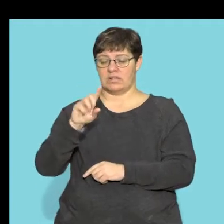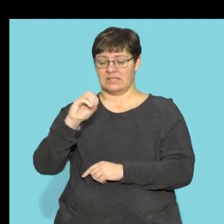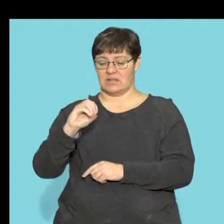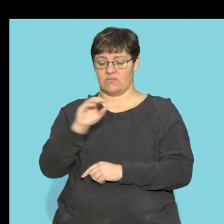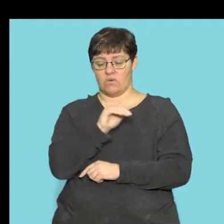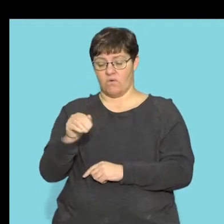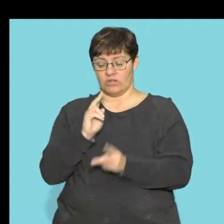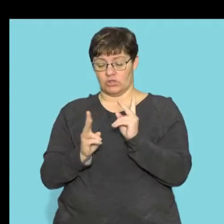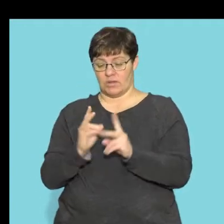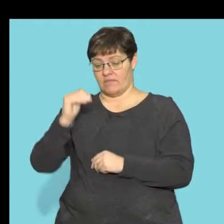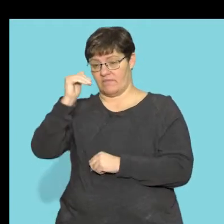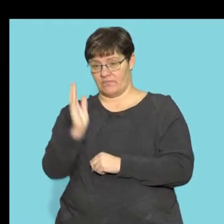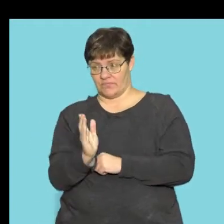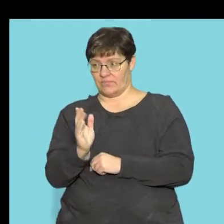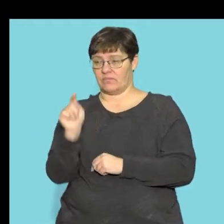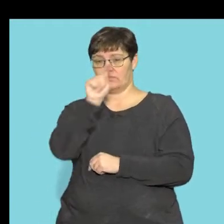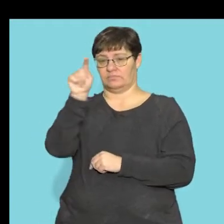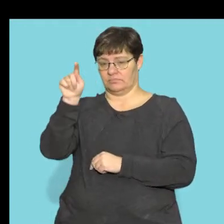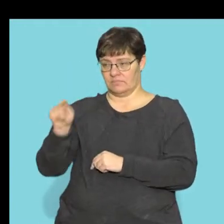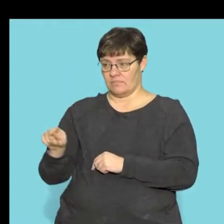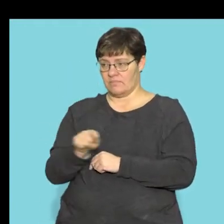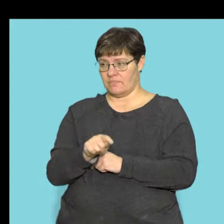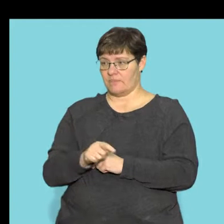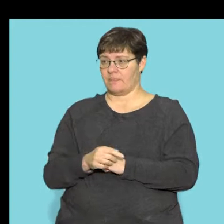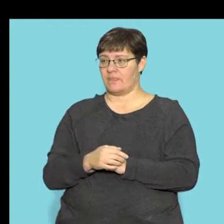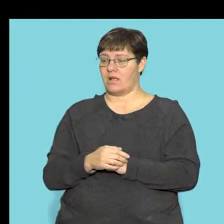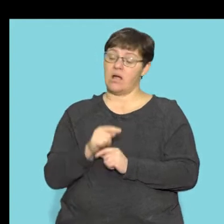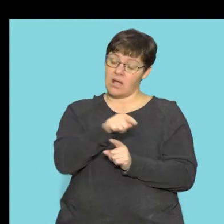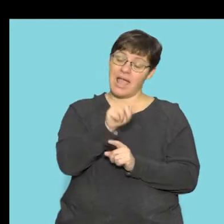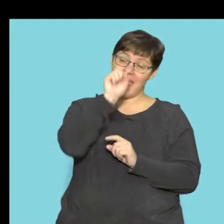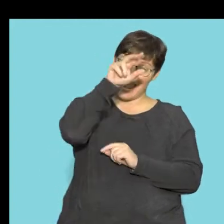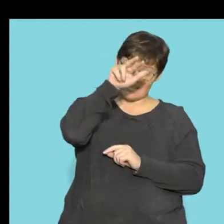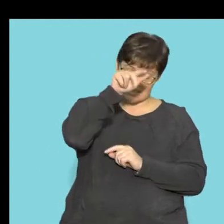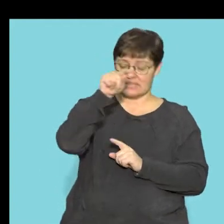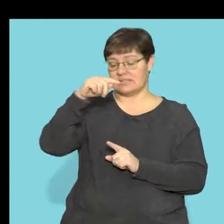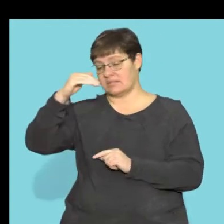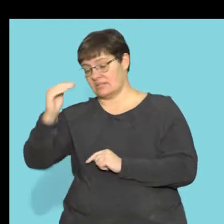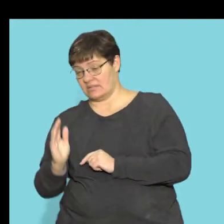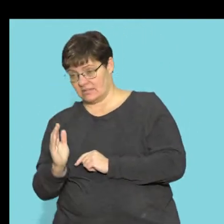0.10 over 12, all raised to the exponent of minus 18,